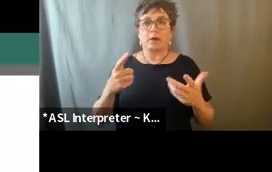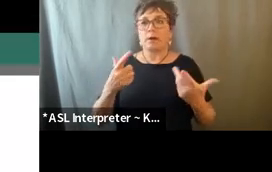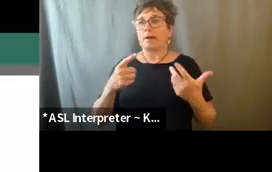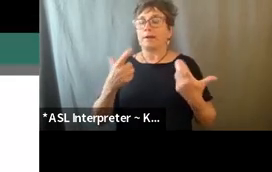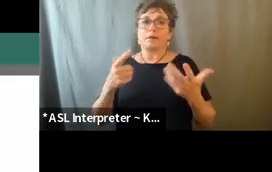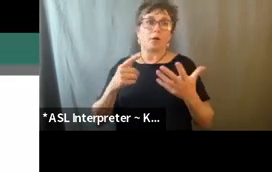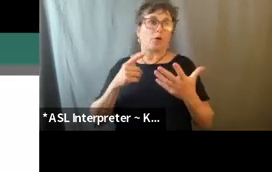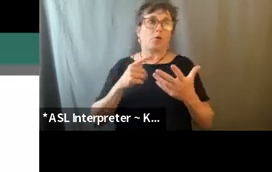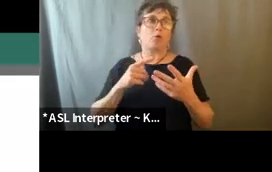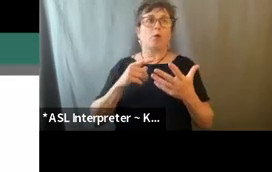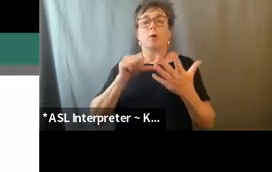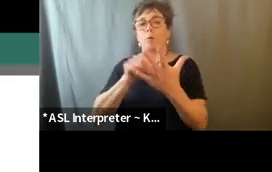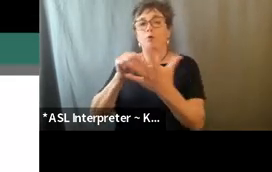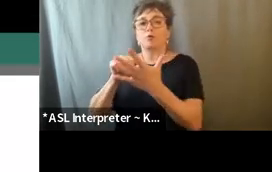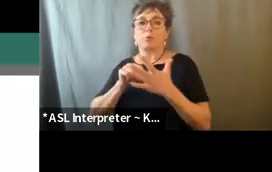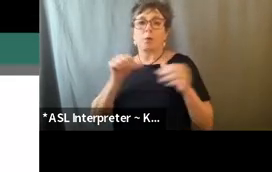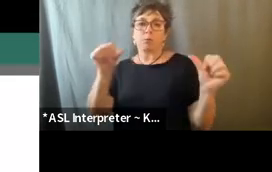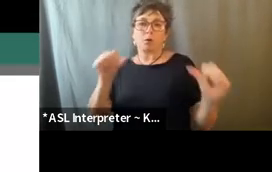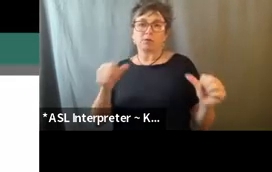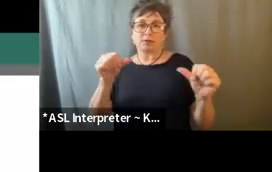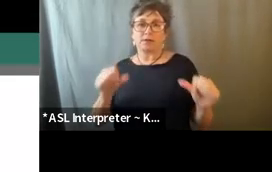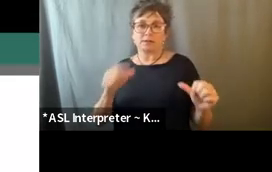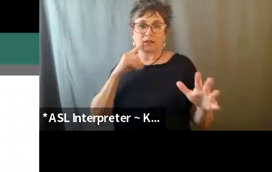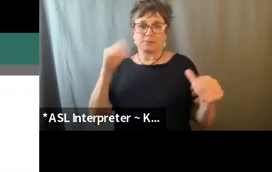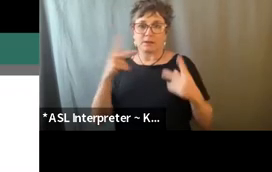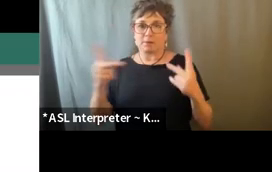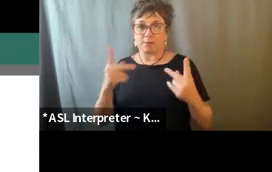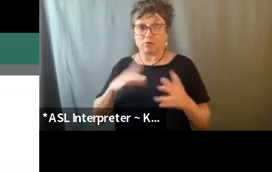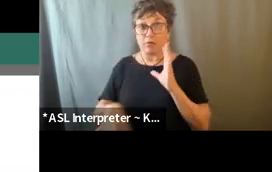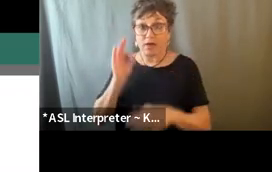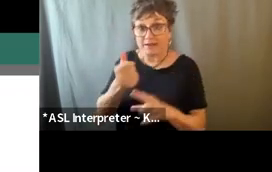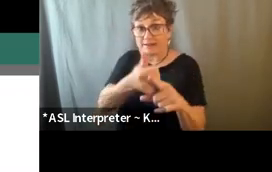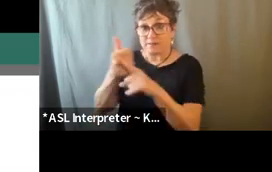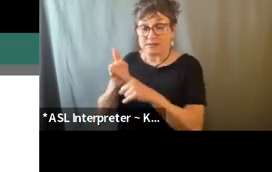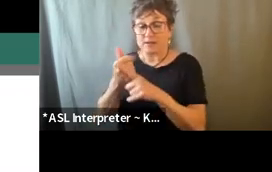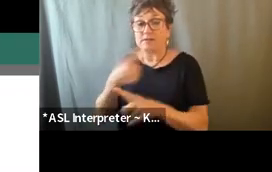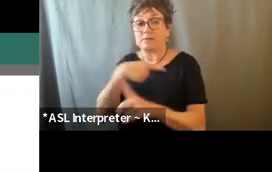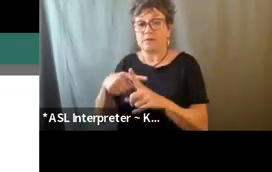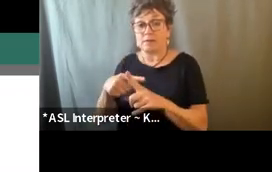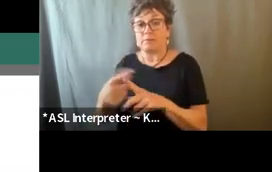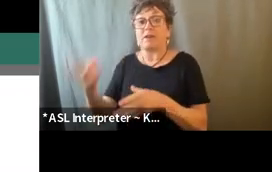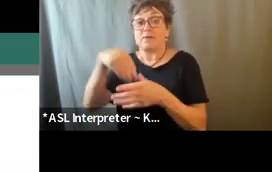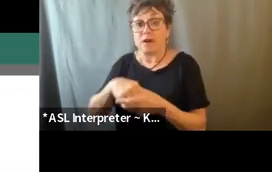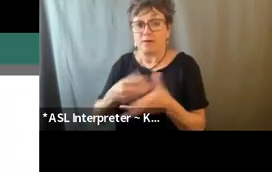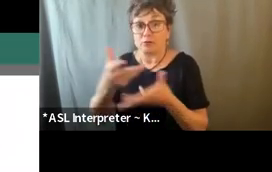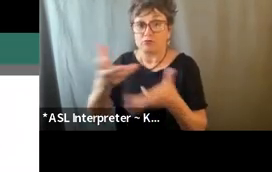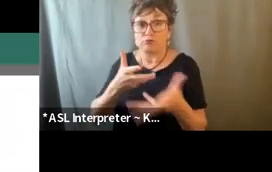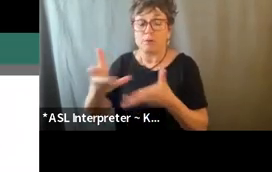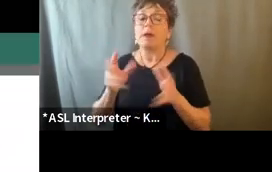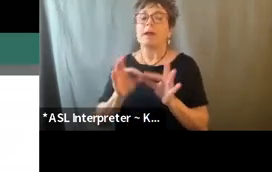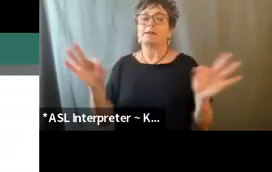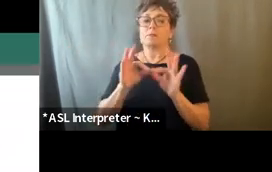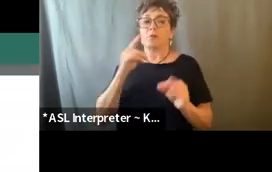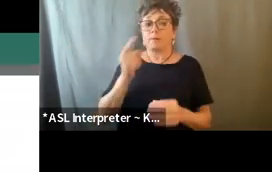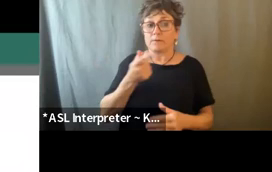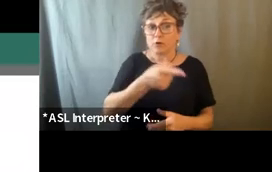and engage. But, it really is just as important for you to be commenting, liking,